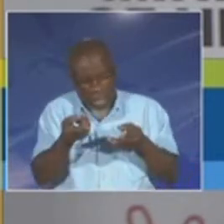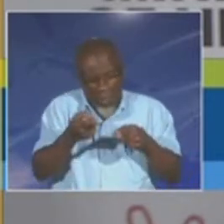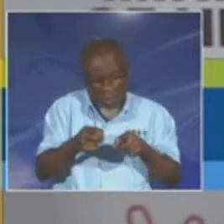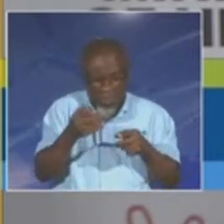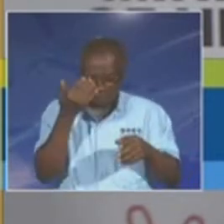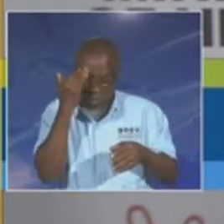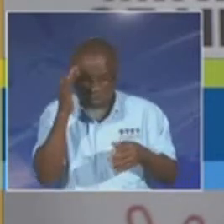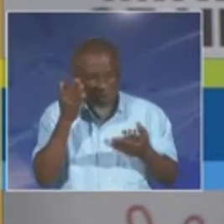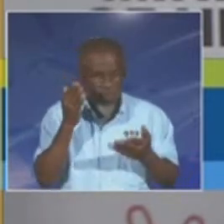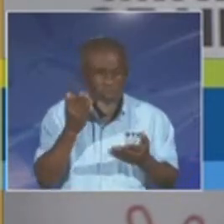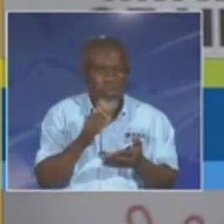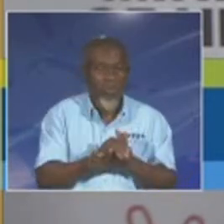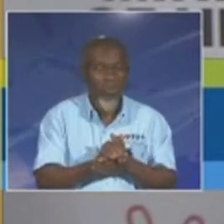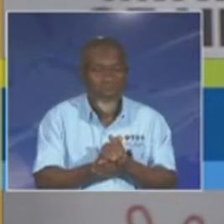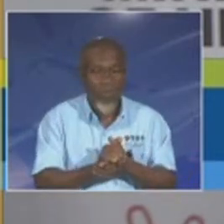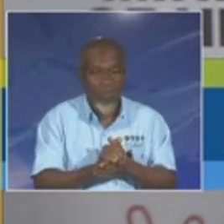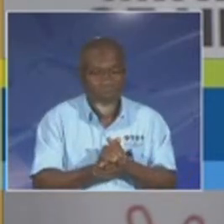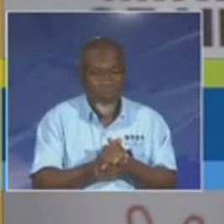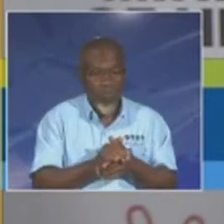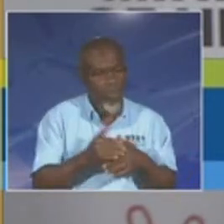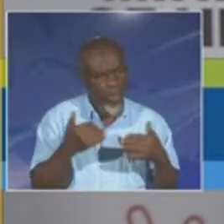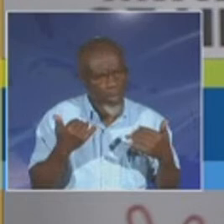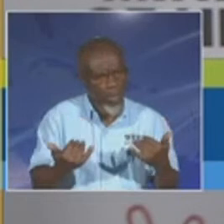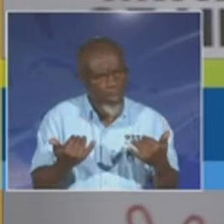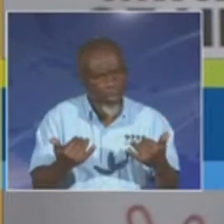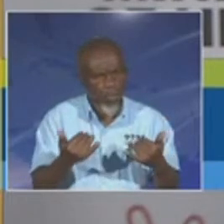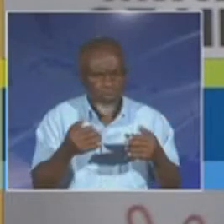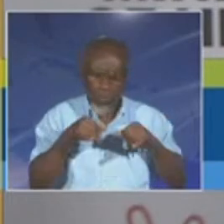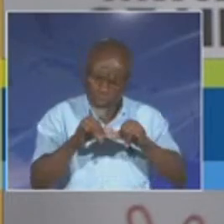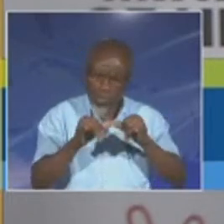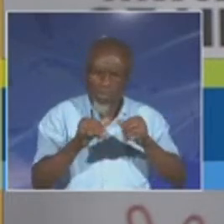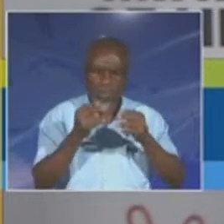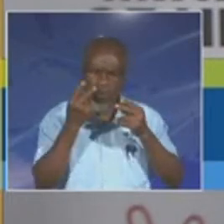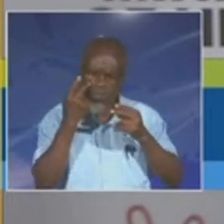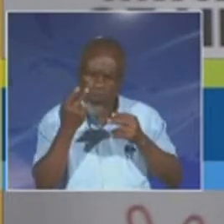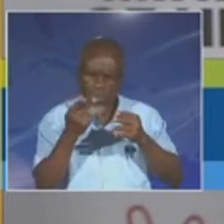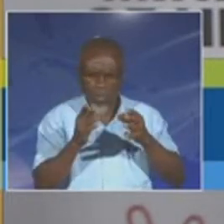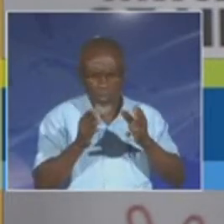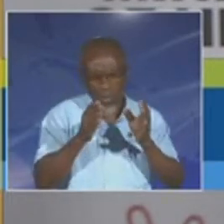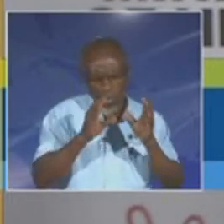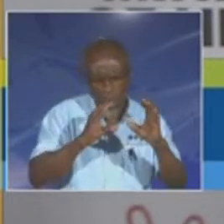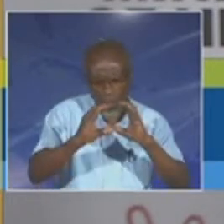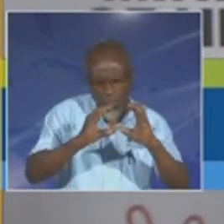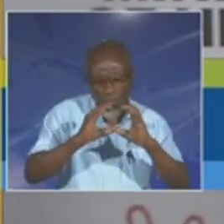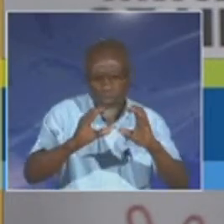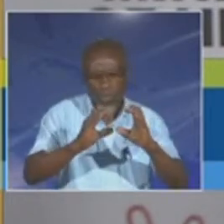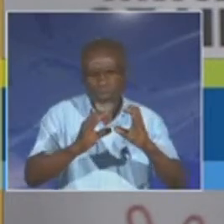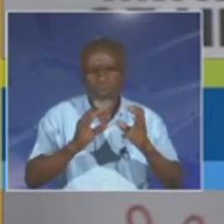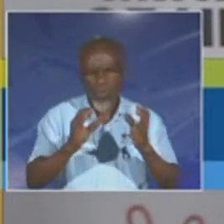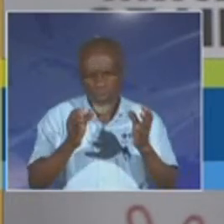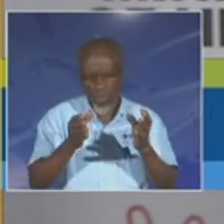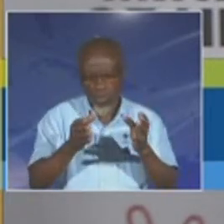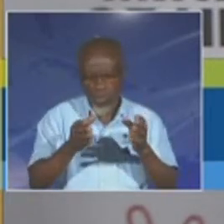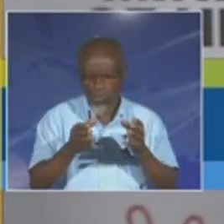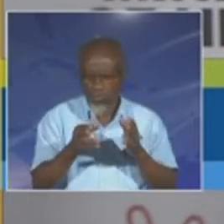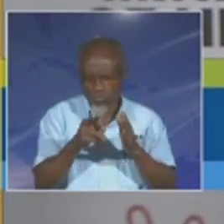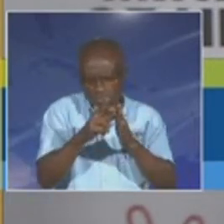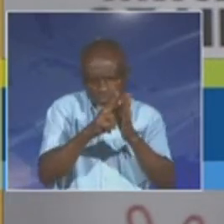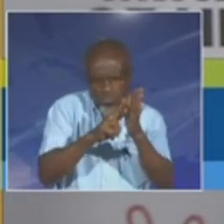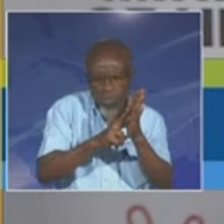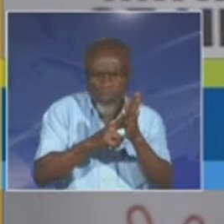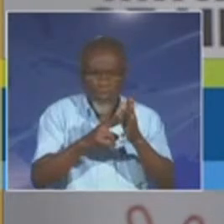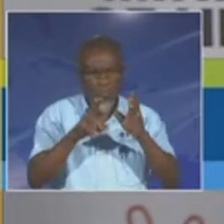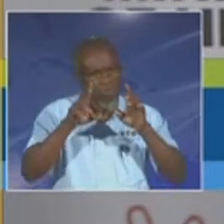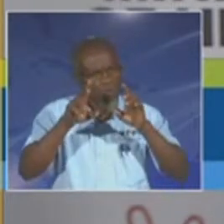So we are in the process of relooking the communication strategy as well as the way we focus. So the focus has to be on the ground now.